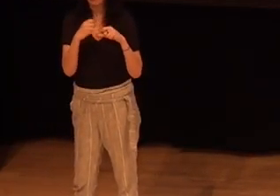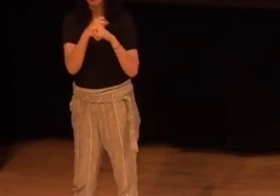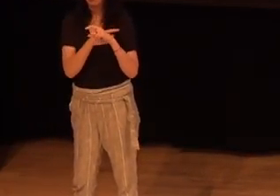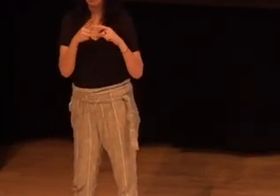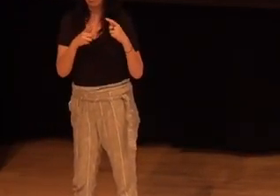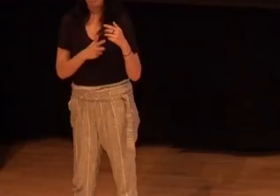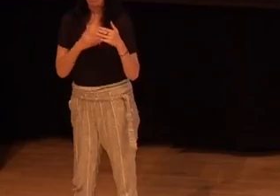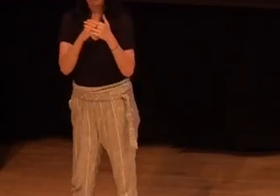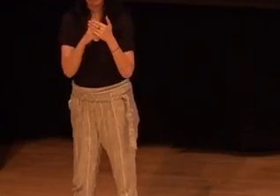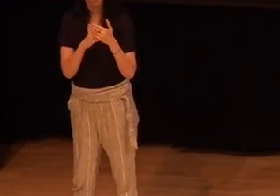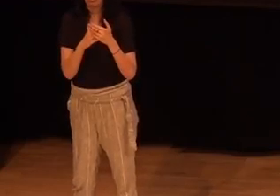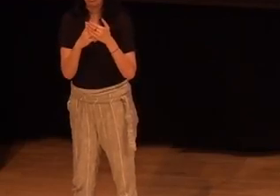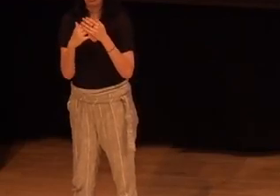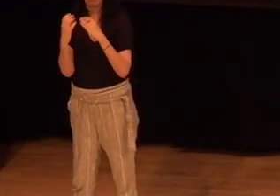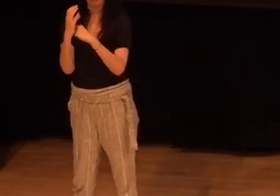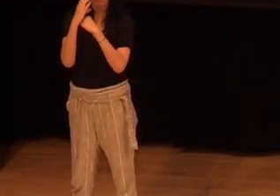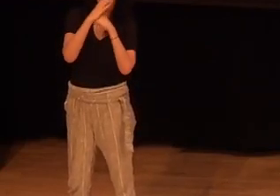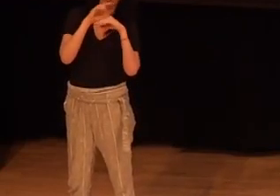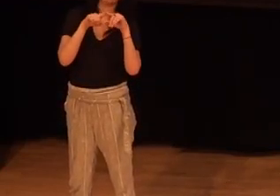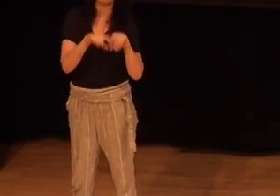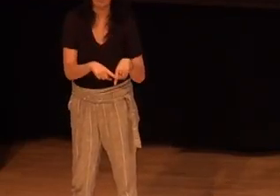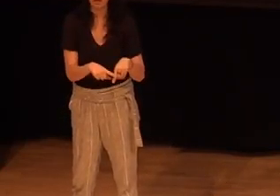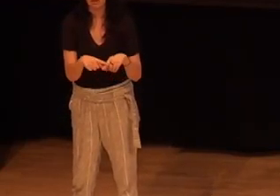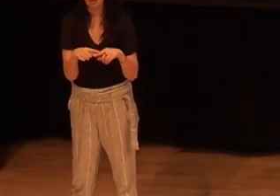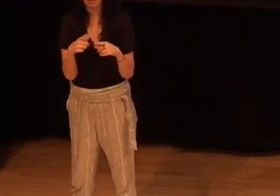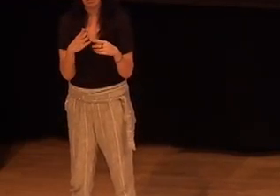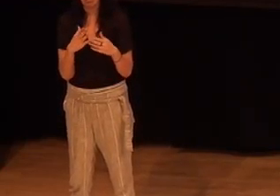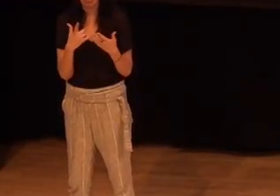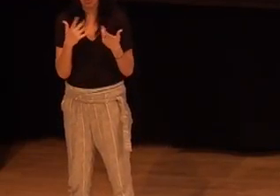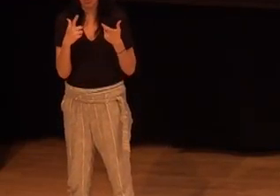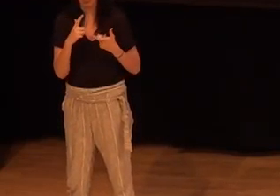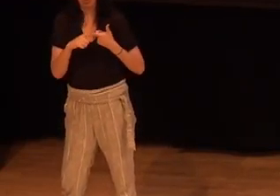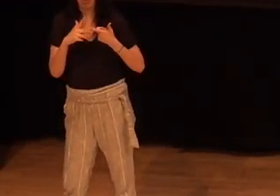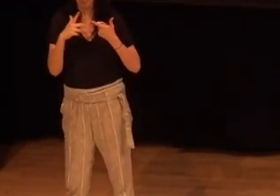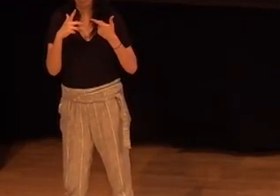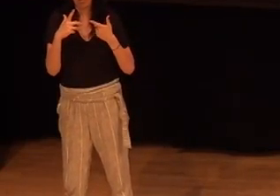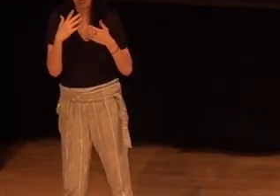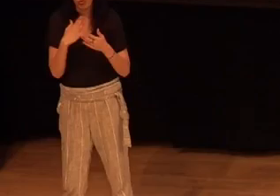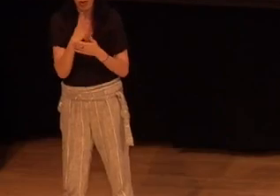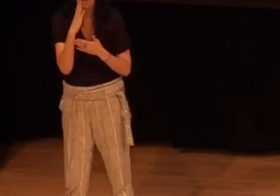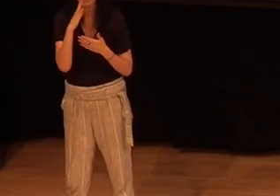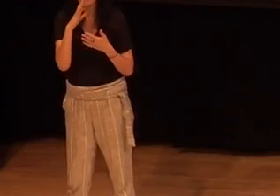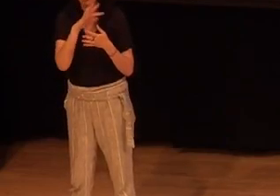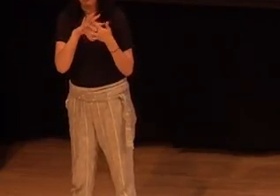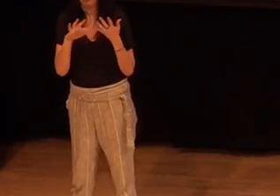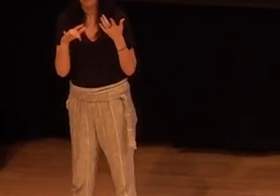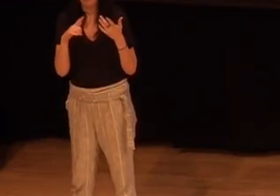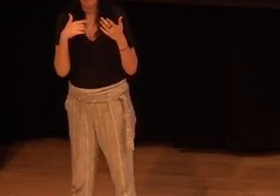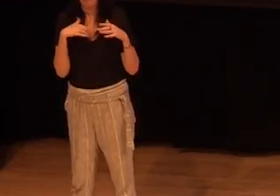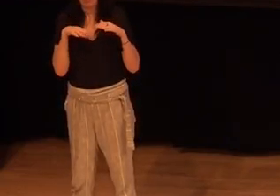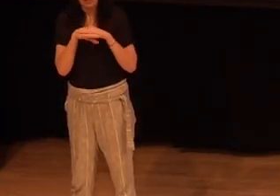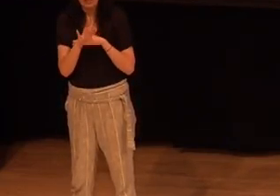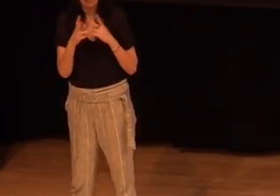enforced dependence, which is where the fight for rights and barriers legislation and accessible